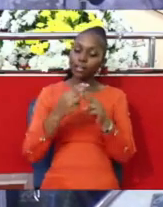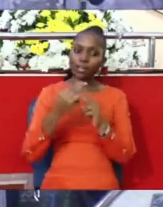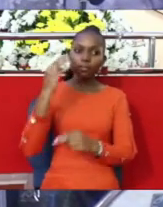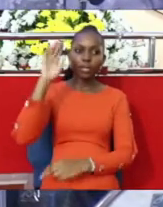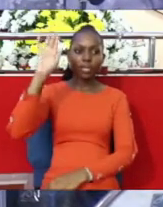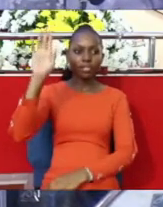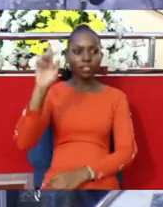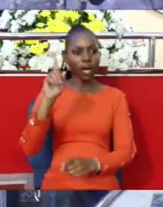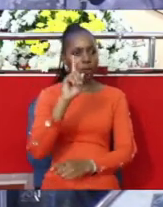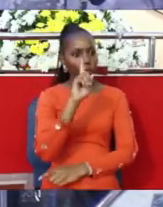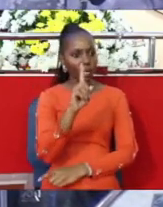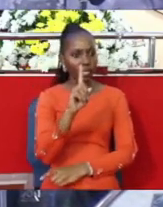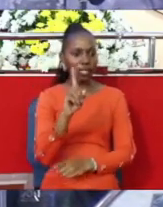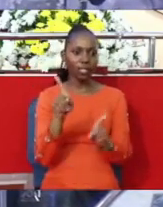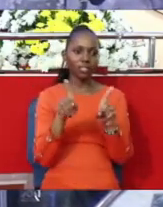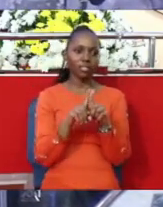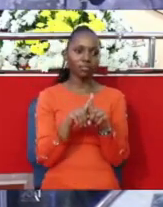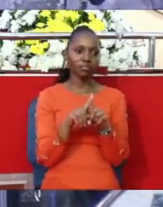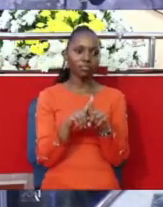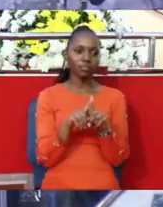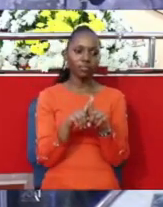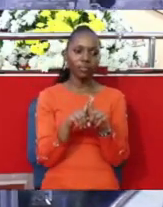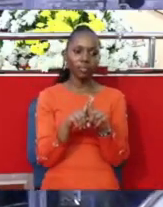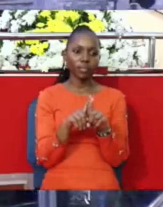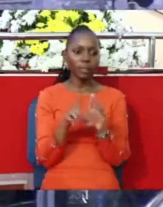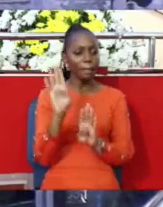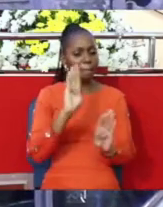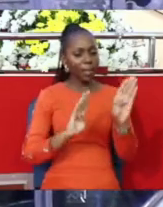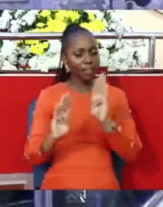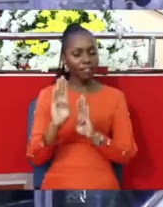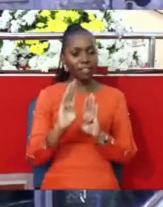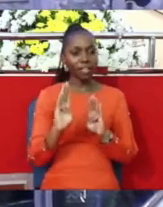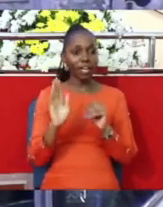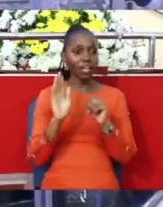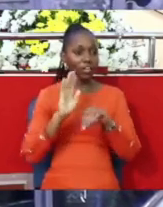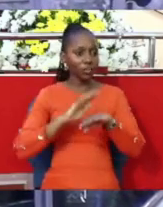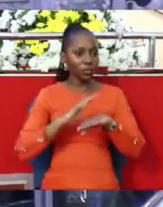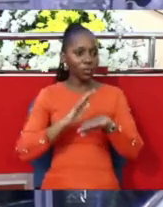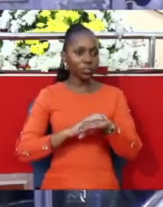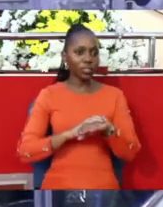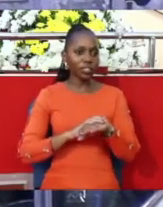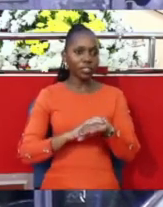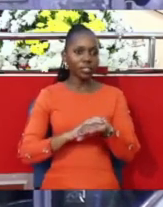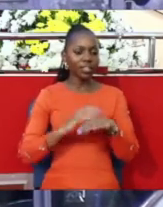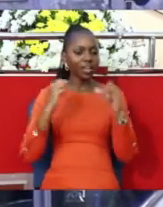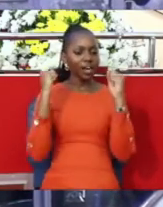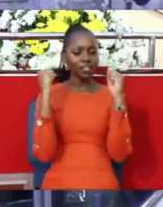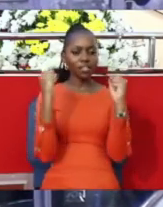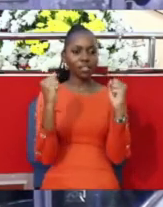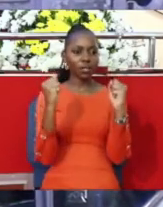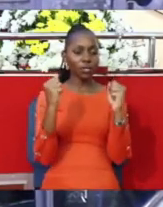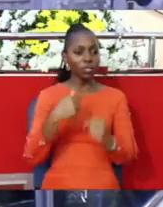are one and the same, moja na kitu sawia. So when I'm saying I'll run to the rock, basi ninaposema nitakimbilia mwamba, I'm saying he is